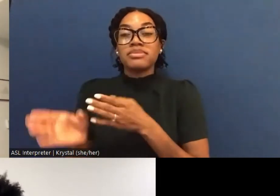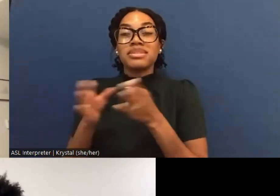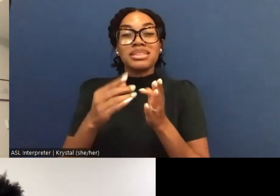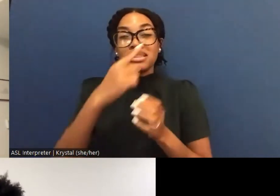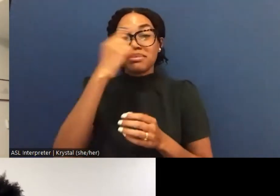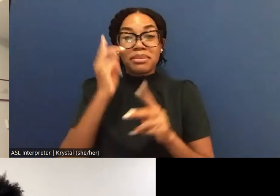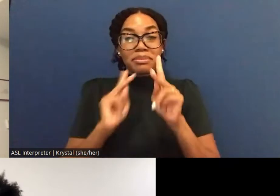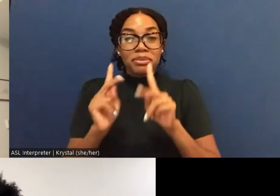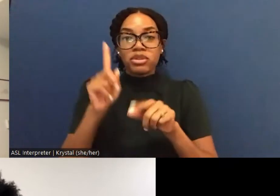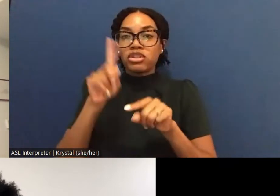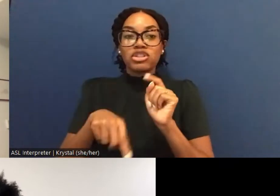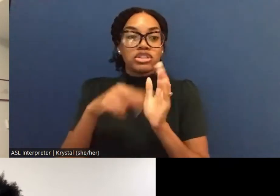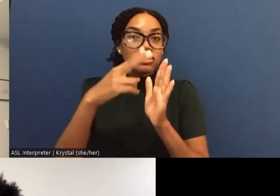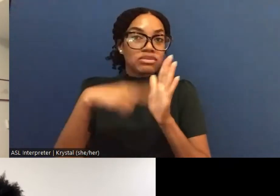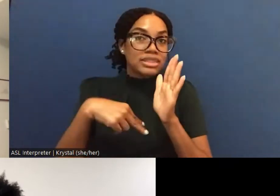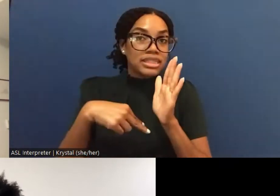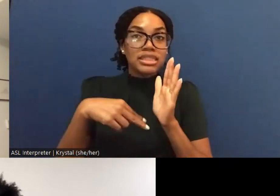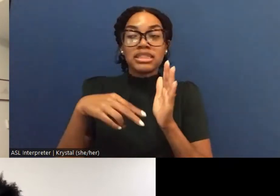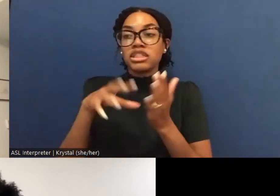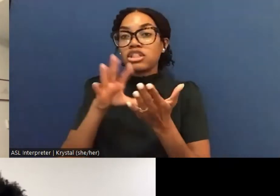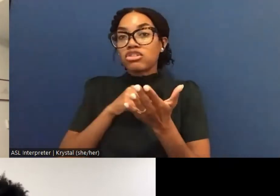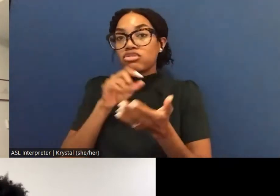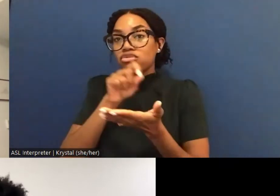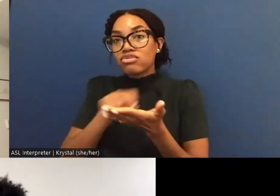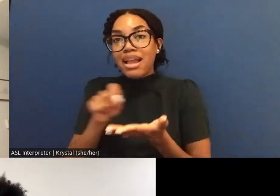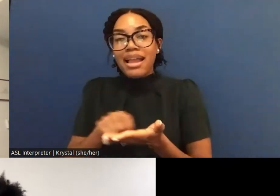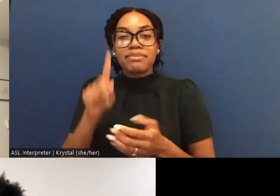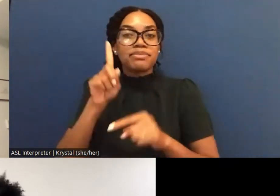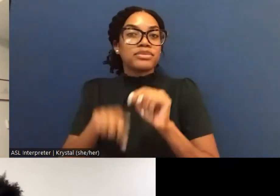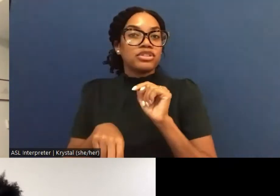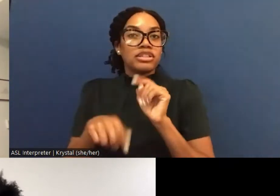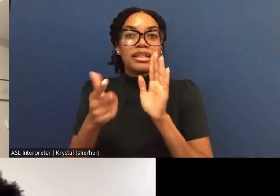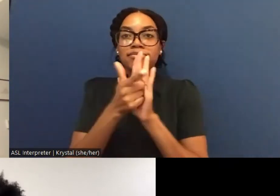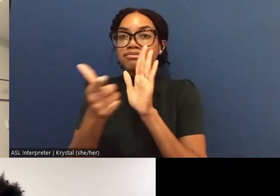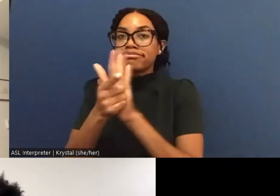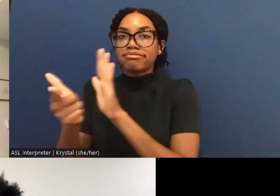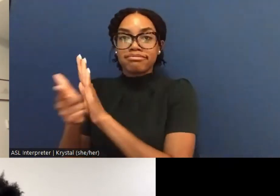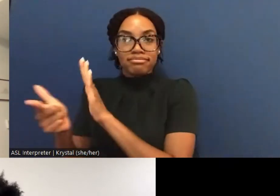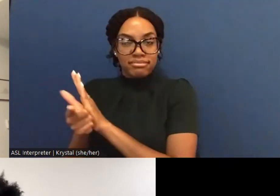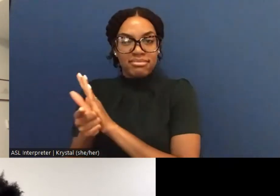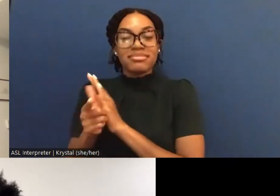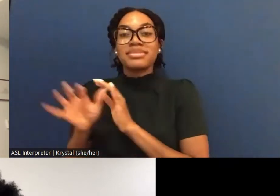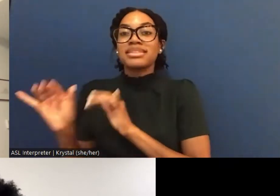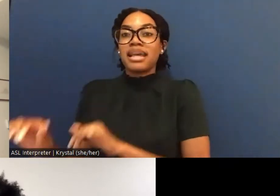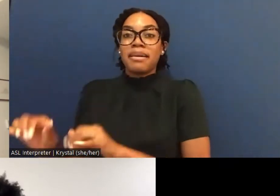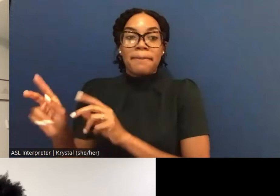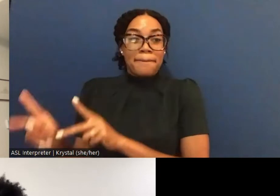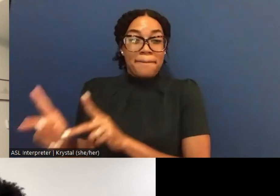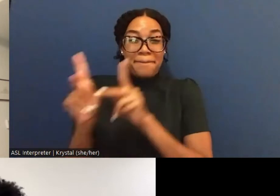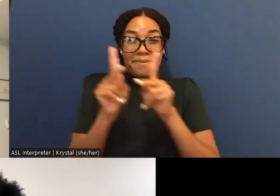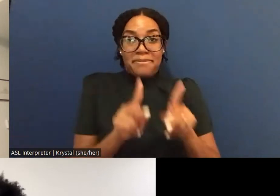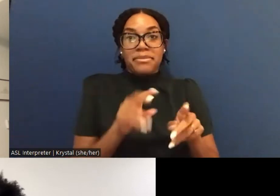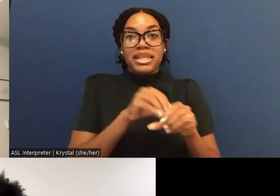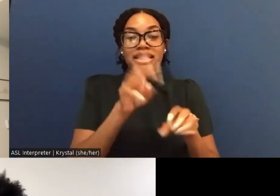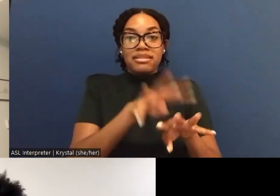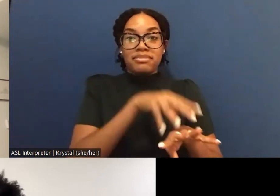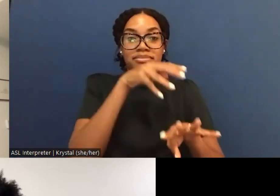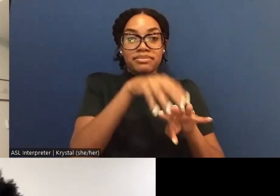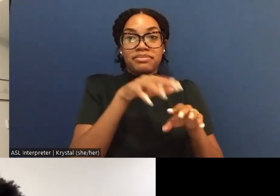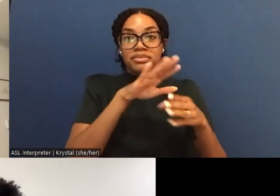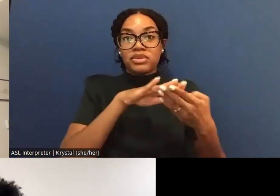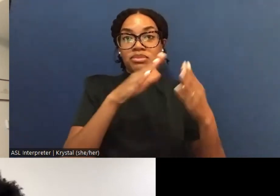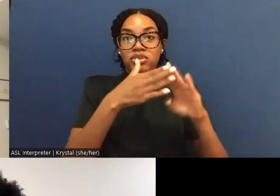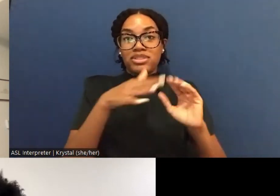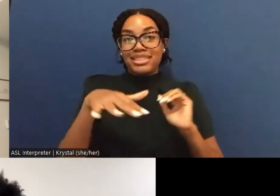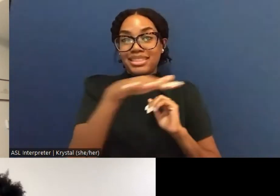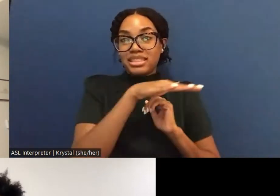same laws are present in all of these Indian nations because there is the same fear of rebellion. There's the same fear of an educated workforce that might